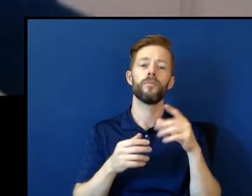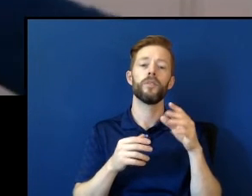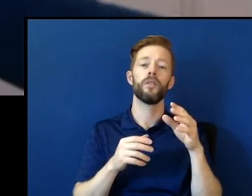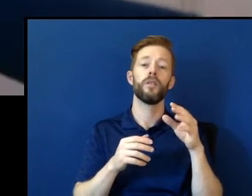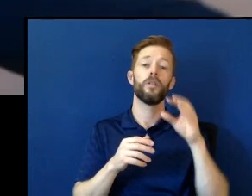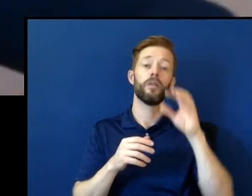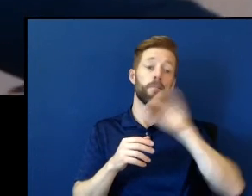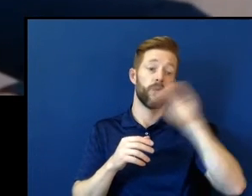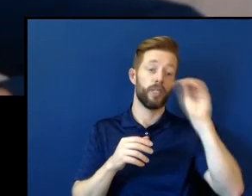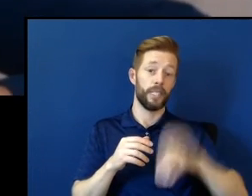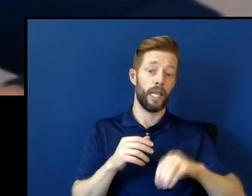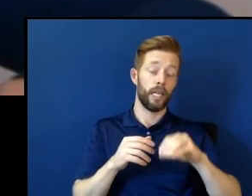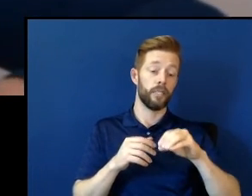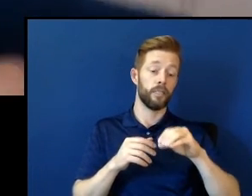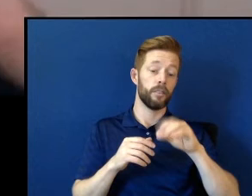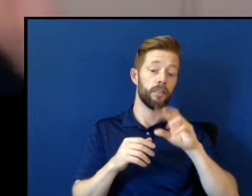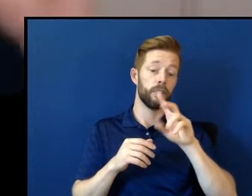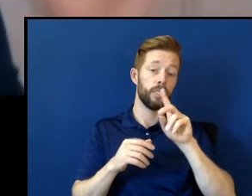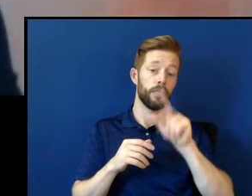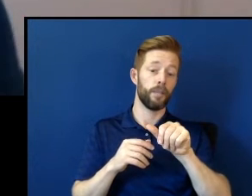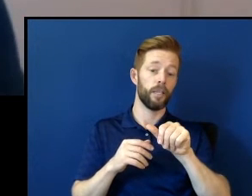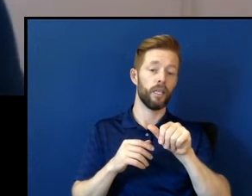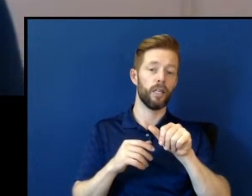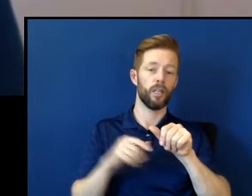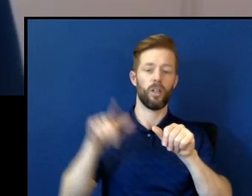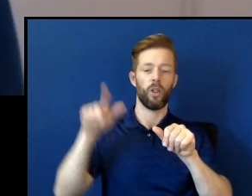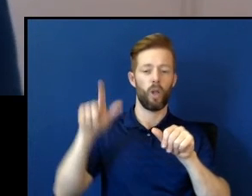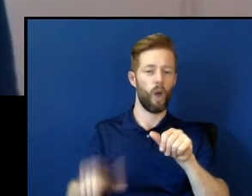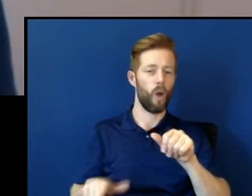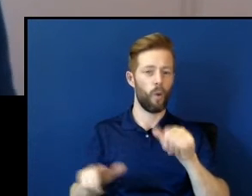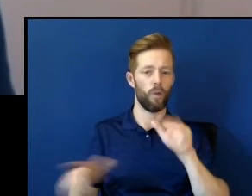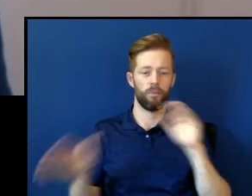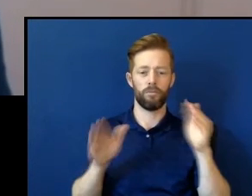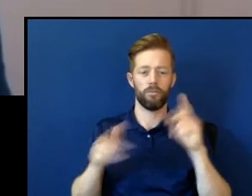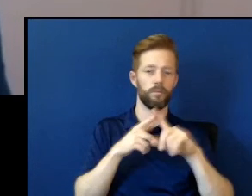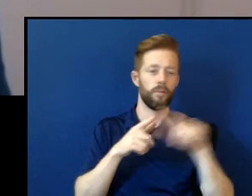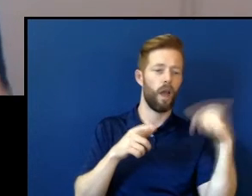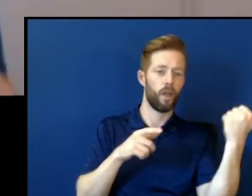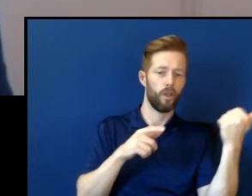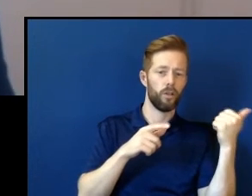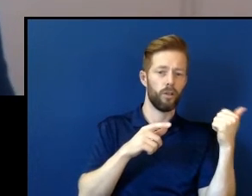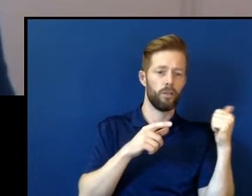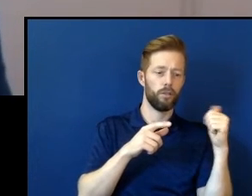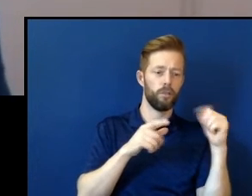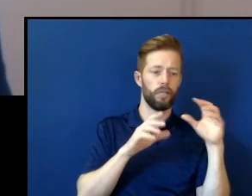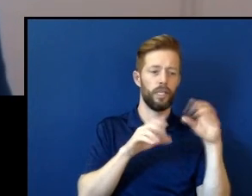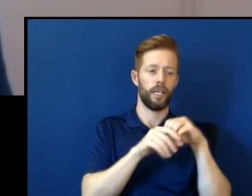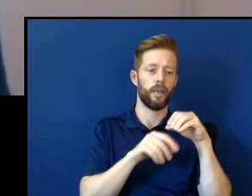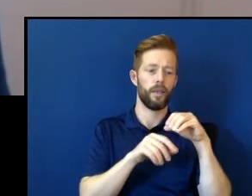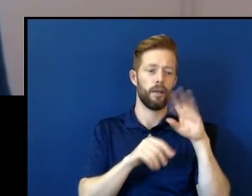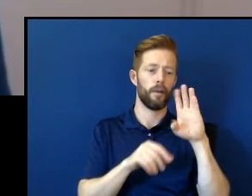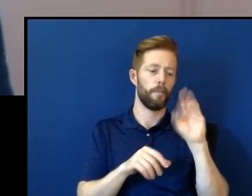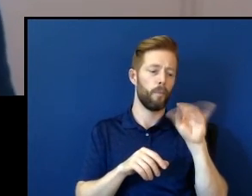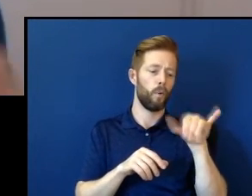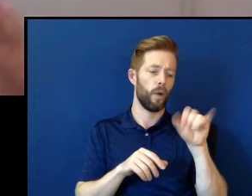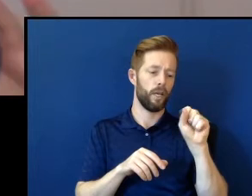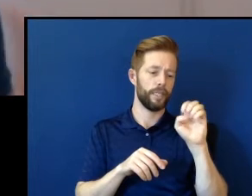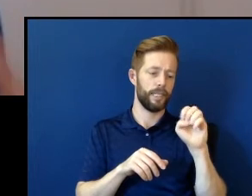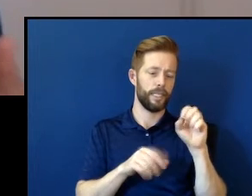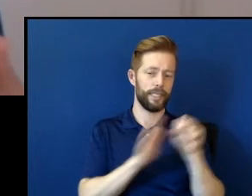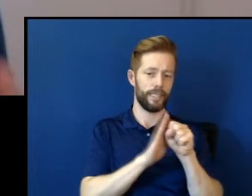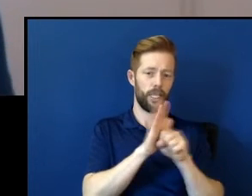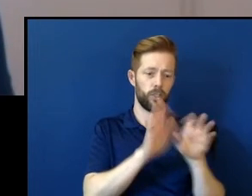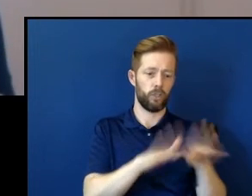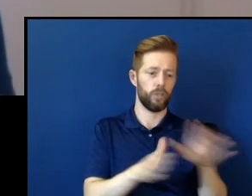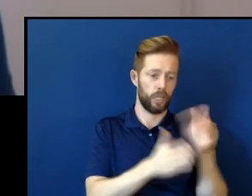of children with disabilities as other classrooms did at Boise State Children's Center, but we